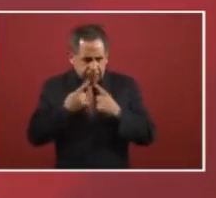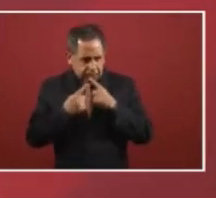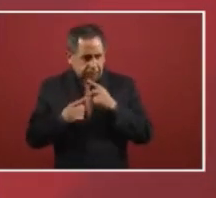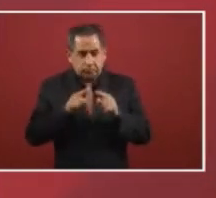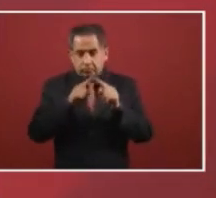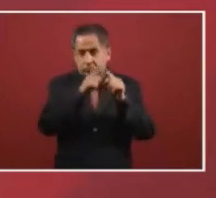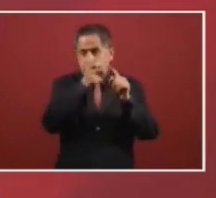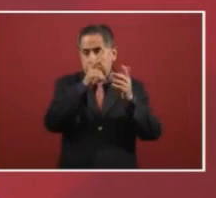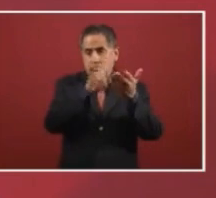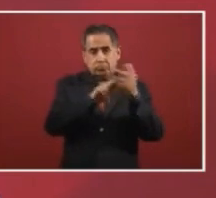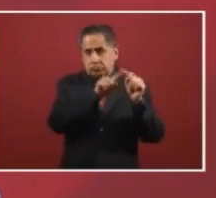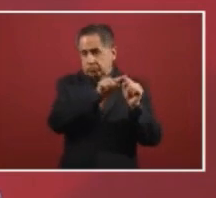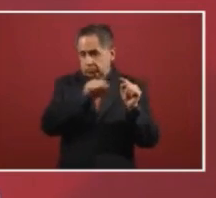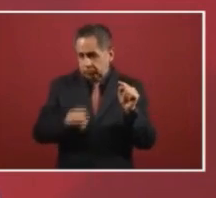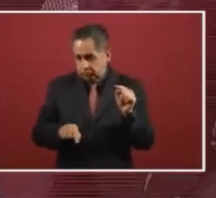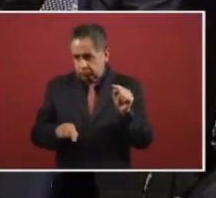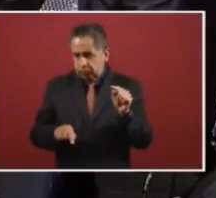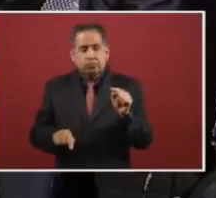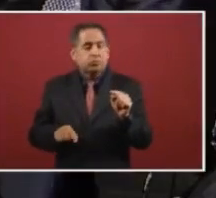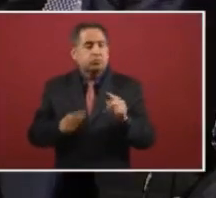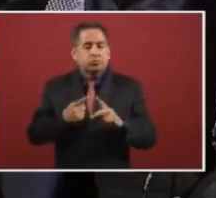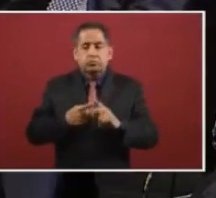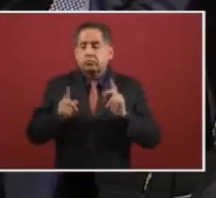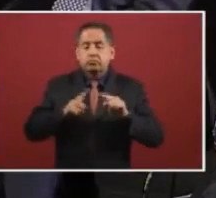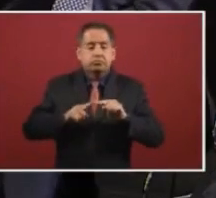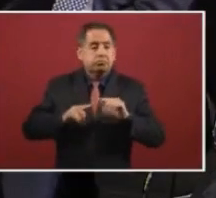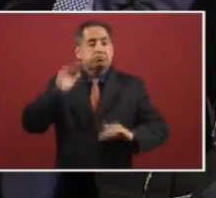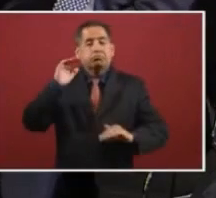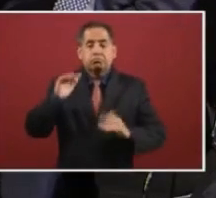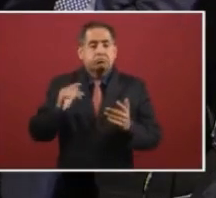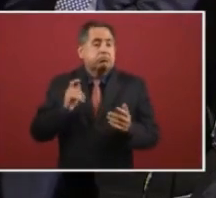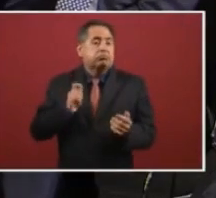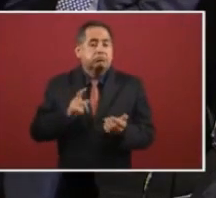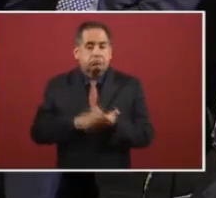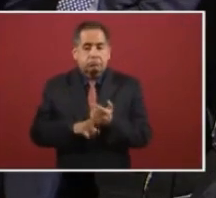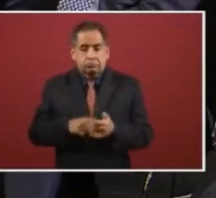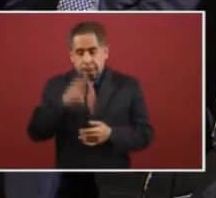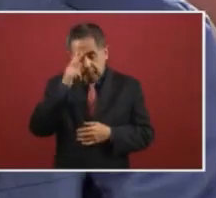CFE from Cuaja to here, the difference.